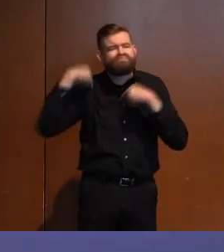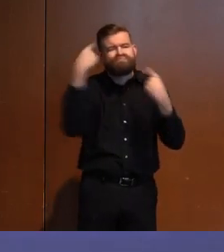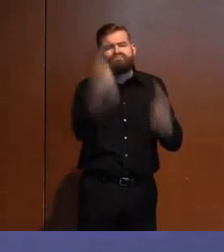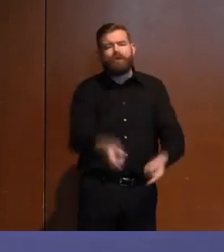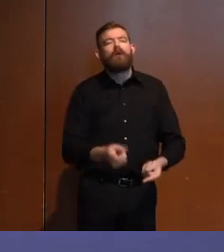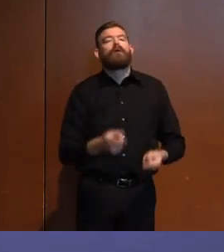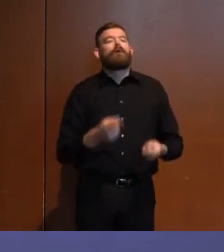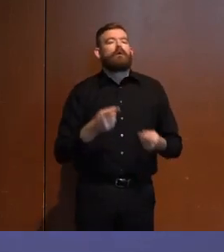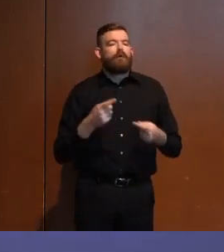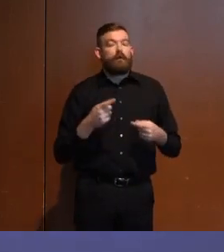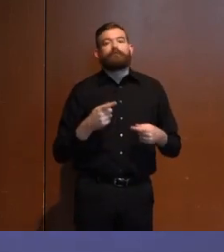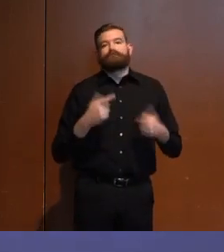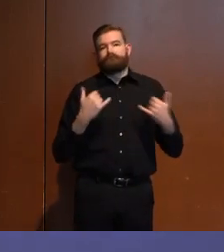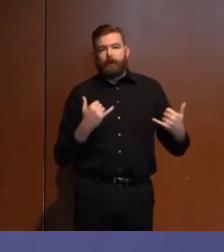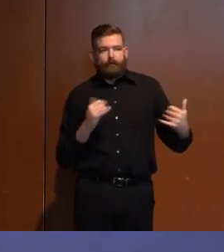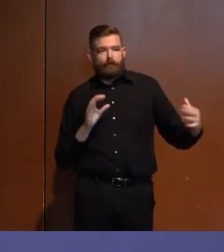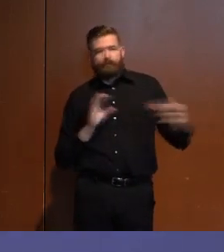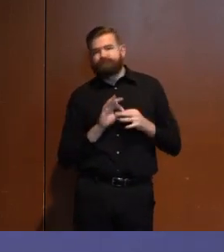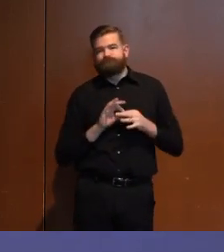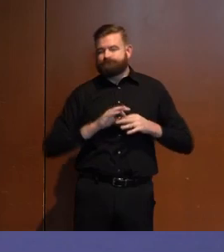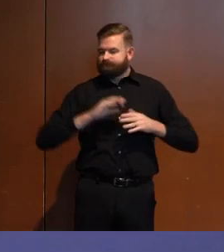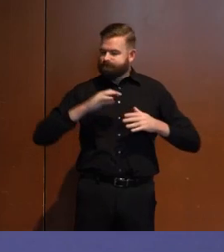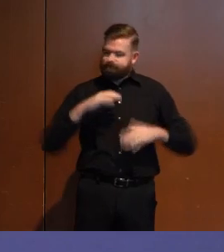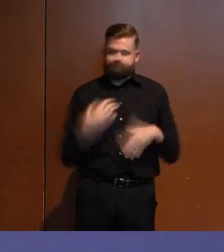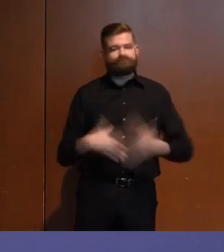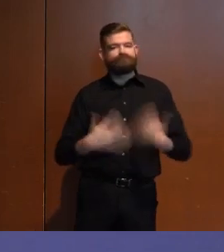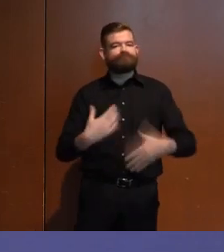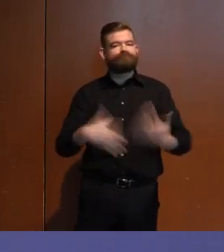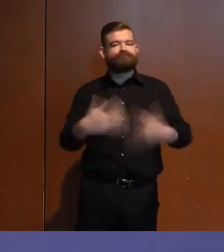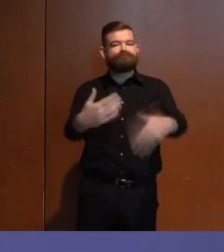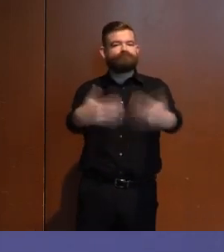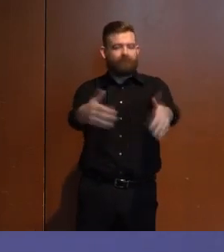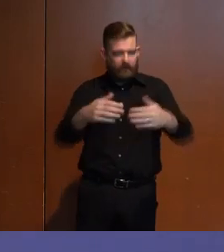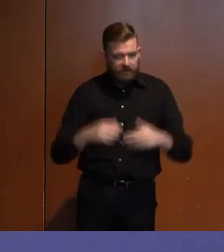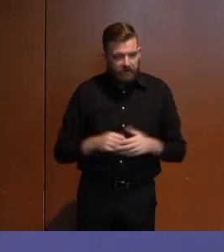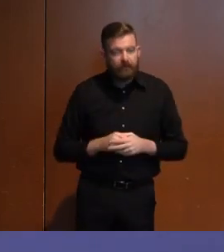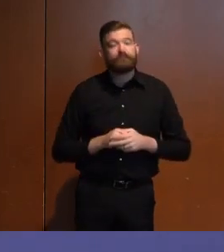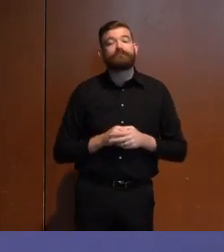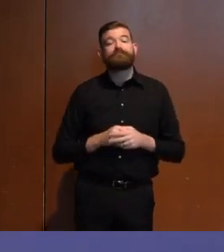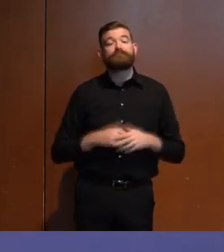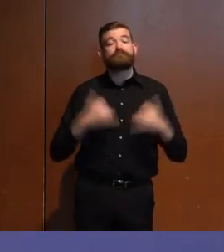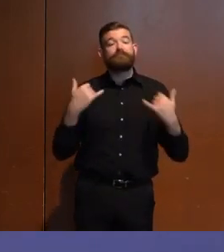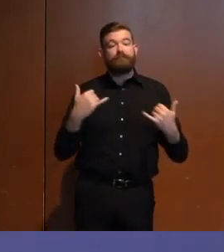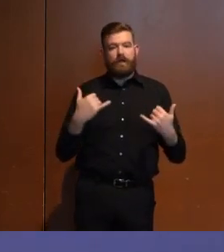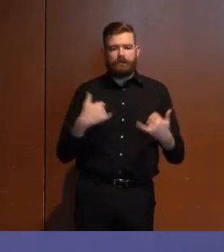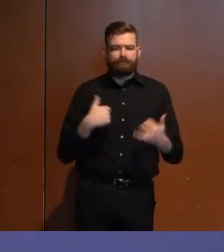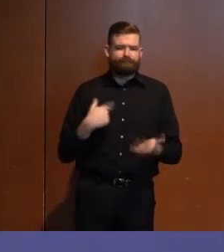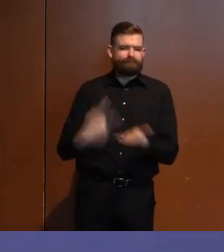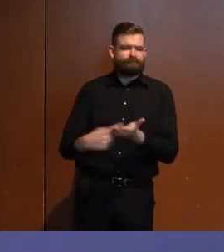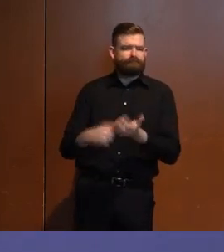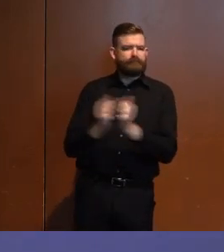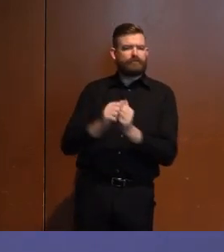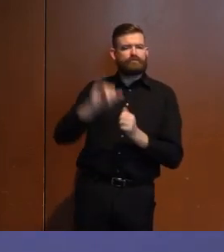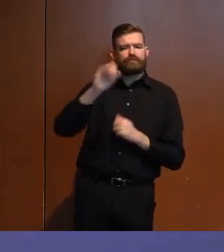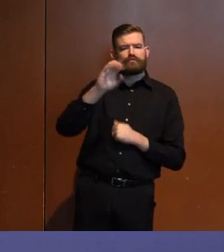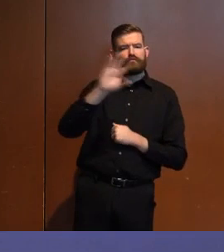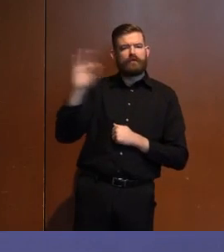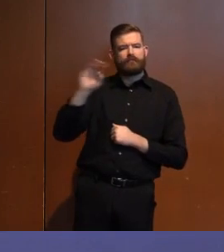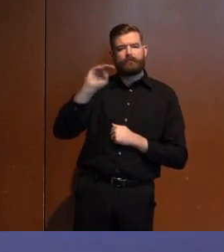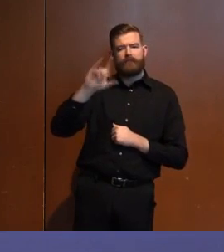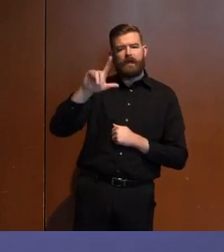Major General Jeff Milhorn, who has been extremely supportive in his own right. Just